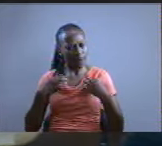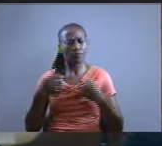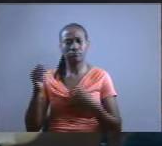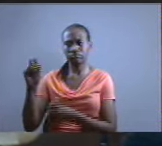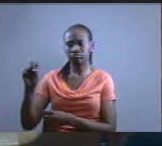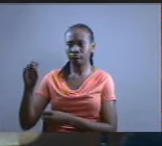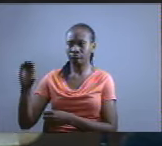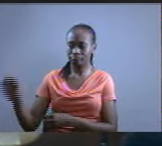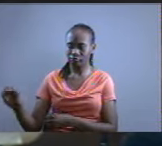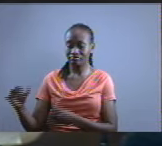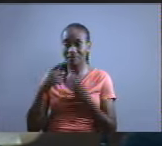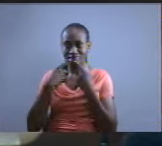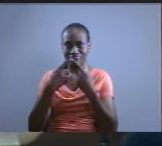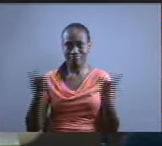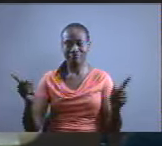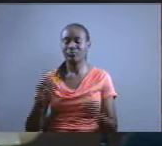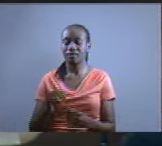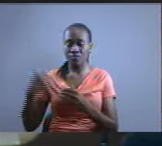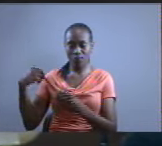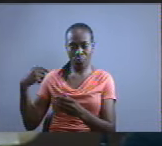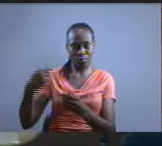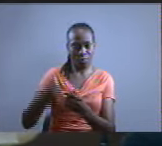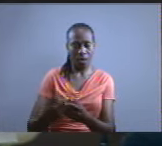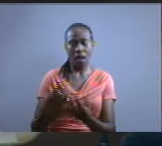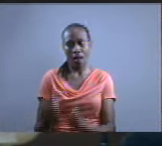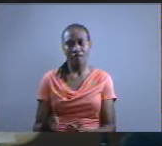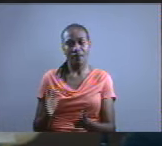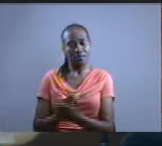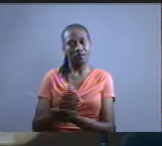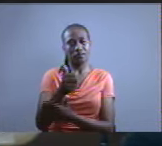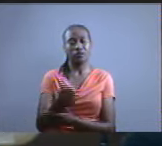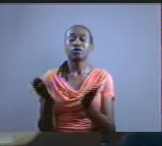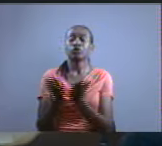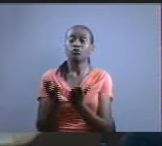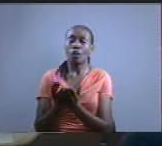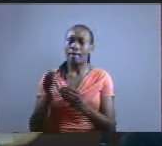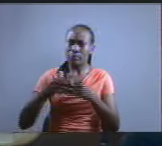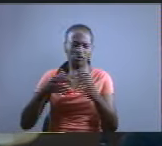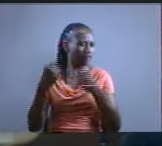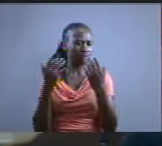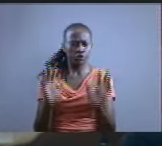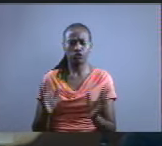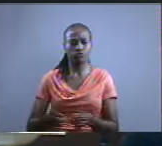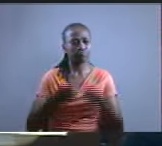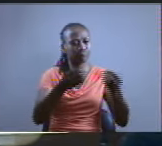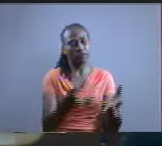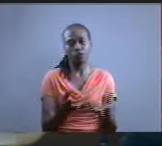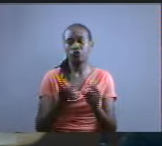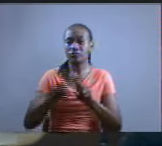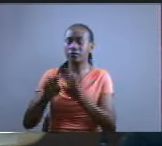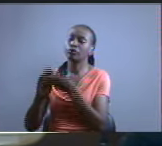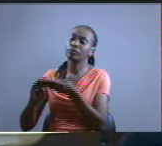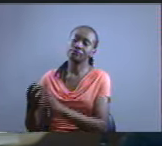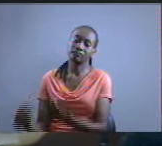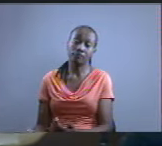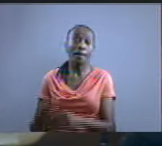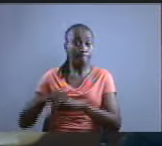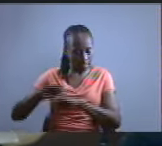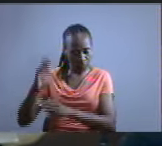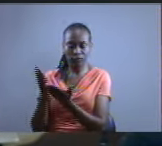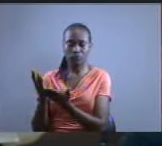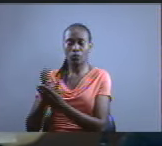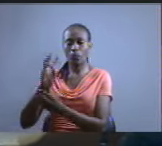that thus far, a total of 16 schools have been built and handed over, and more schools are still to be handed